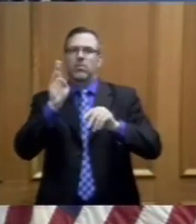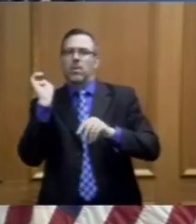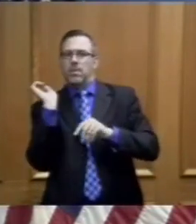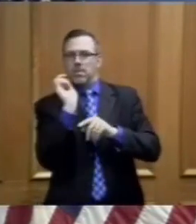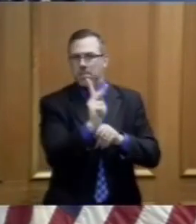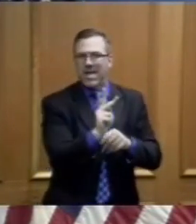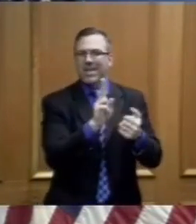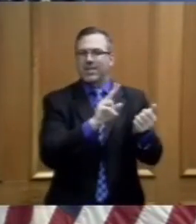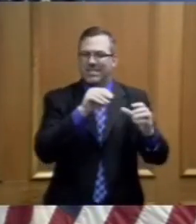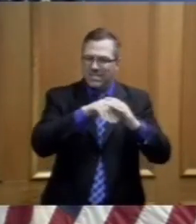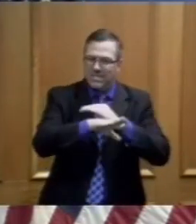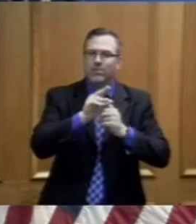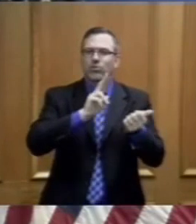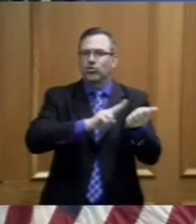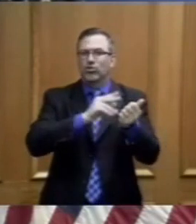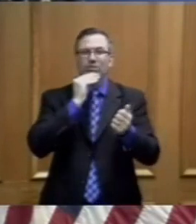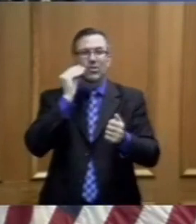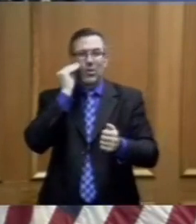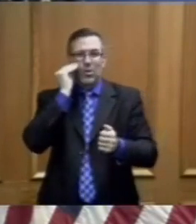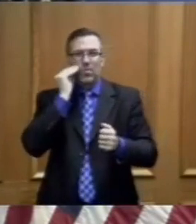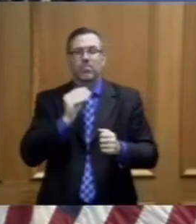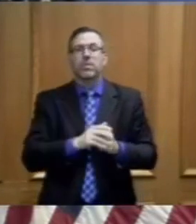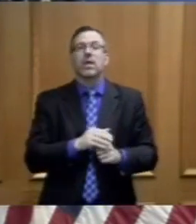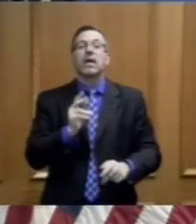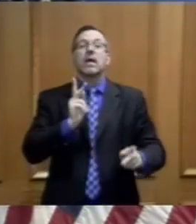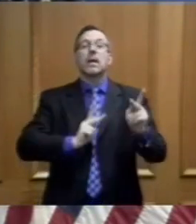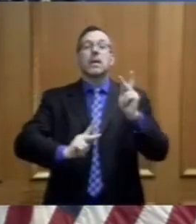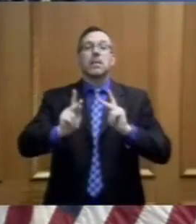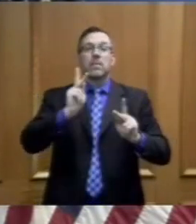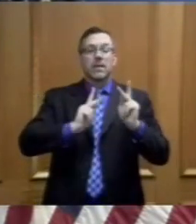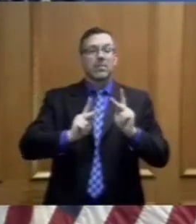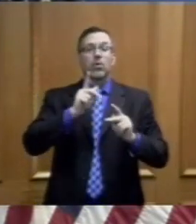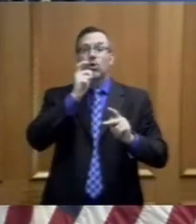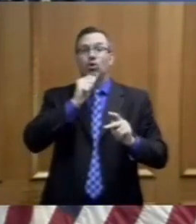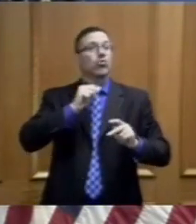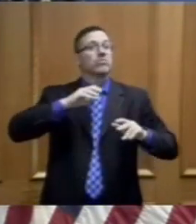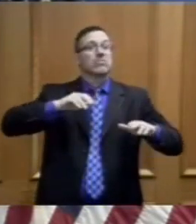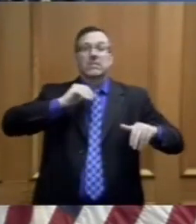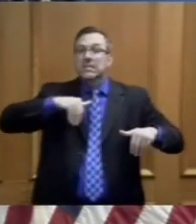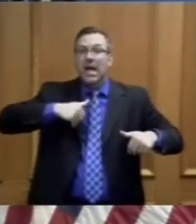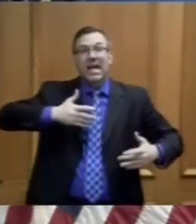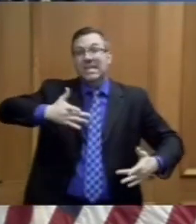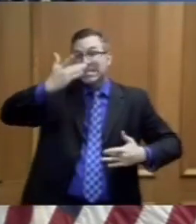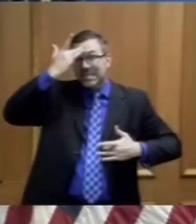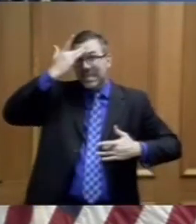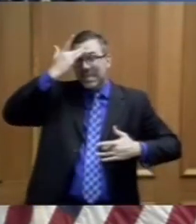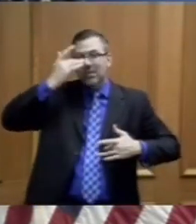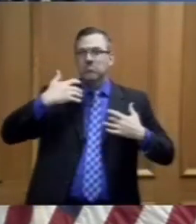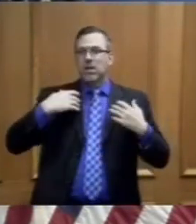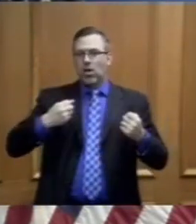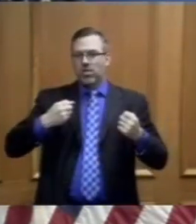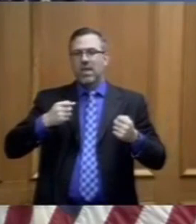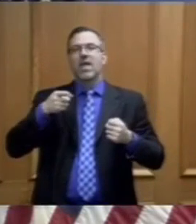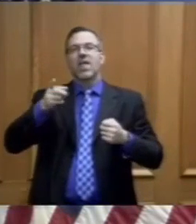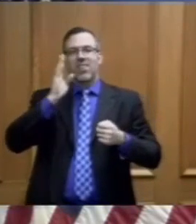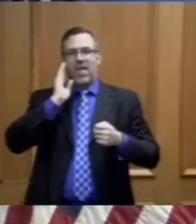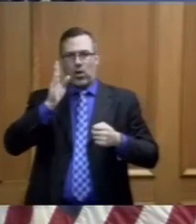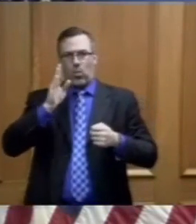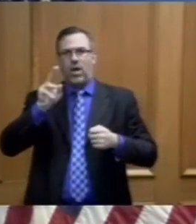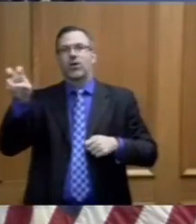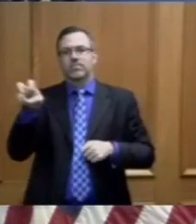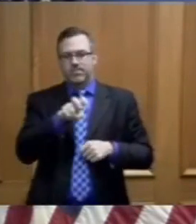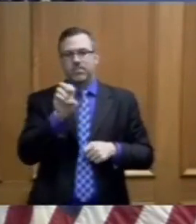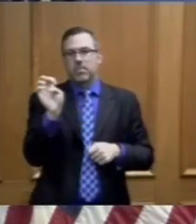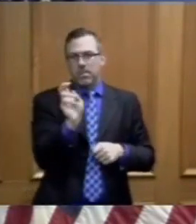this time, all of the negative patients who are medically appropriate to go back in will be transferred, as well as those who meet the